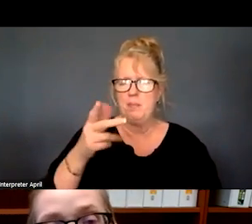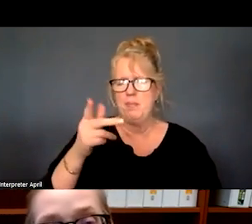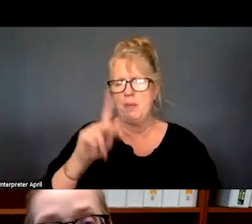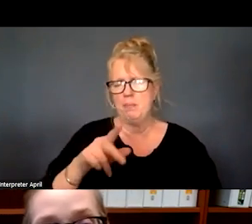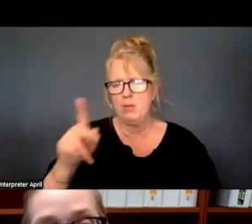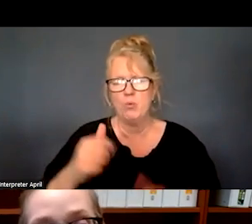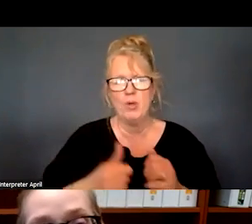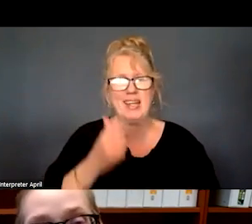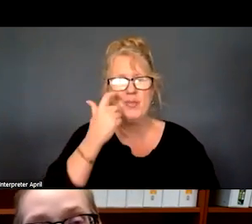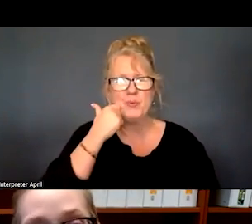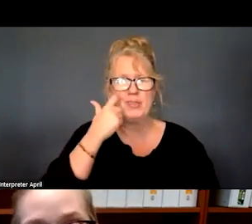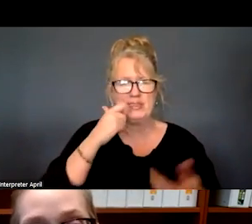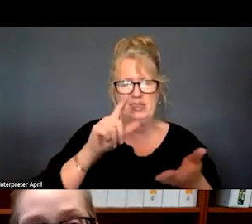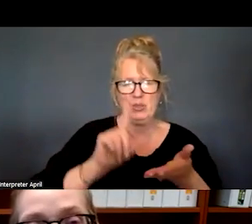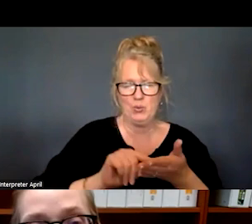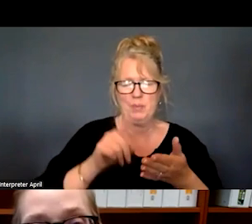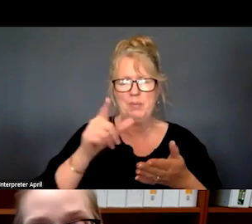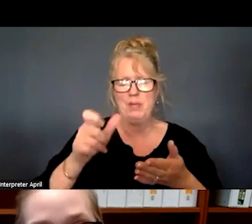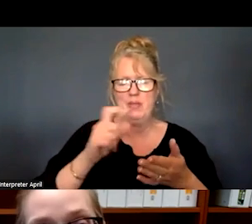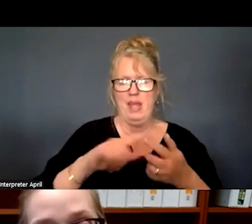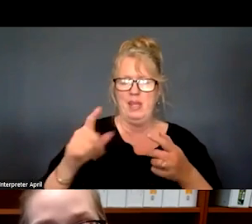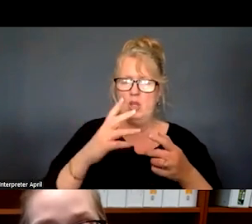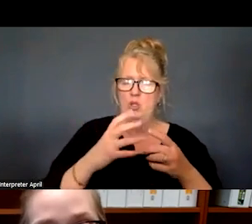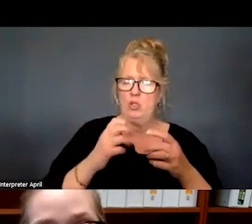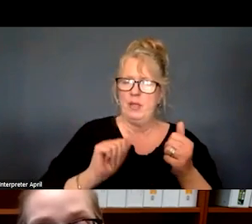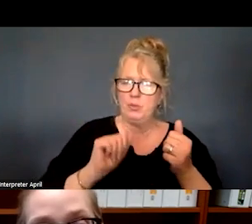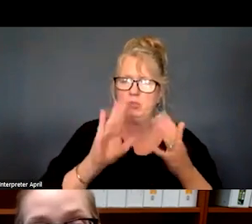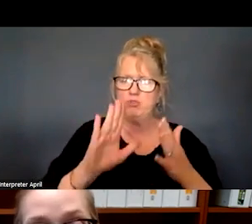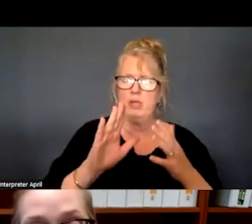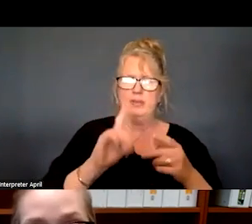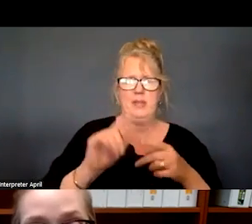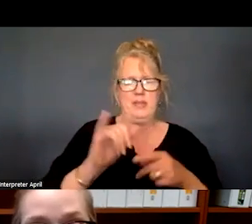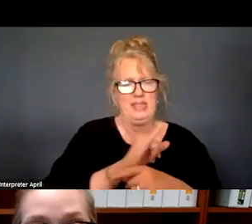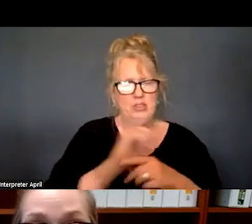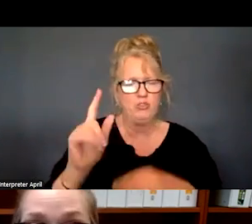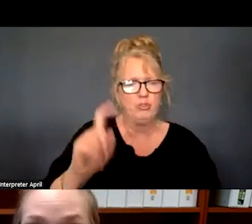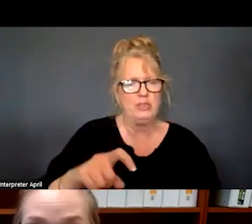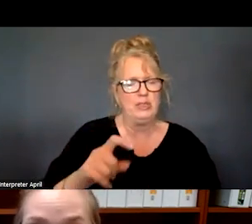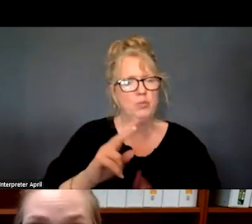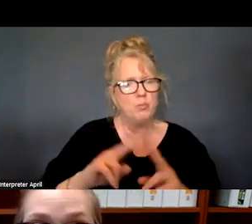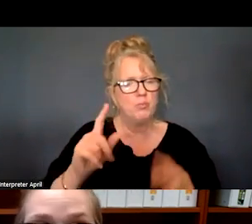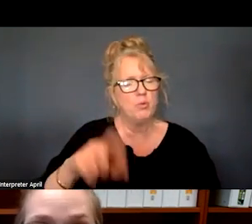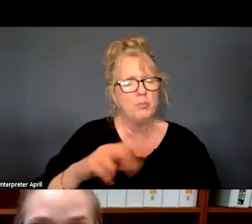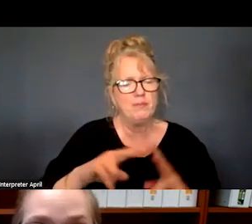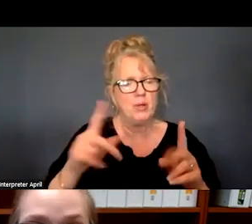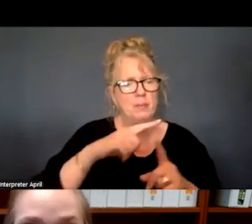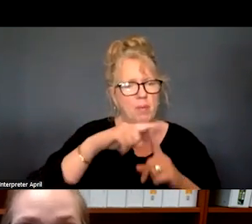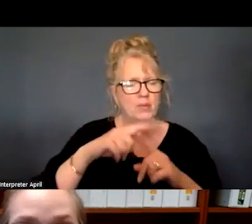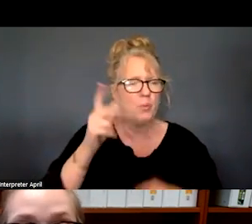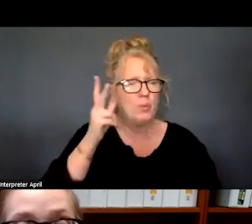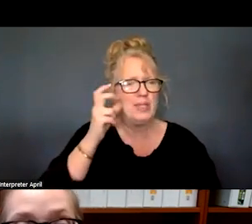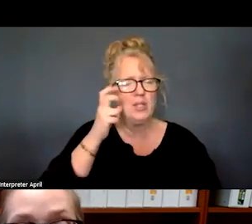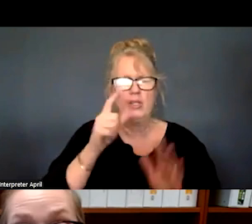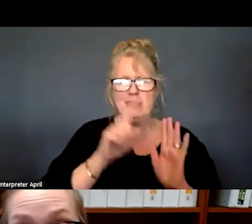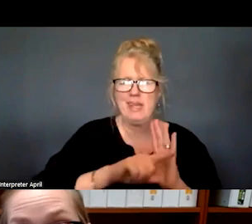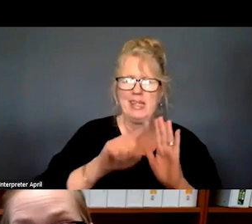newsletter. That highlights research coming out that addresses the industry needs. It's supposed to be very positive. We hear a lot of negative about suicides and